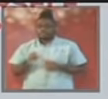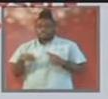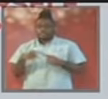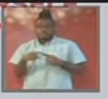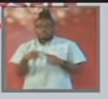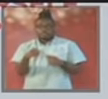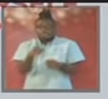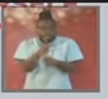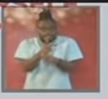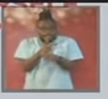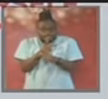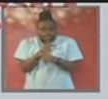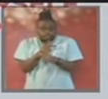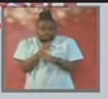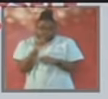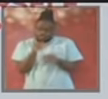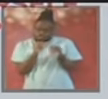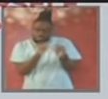protection.